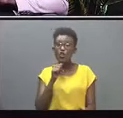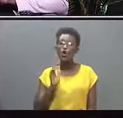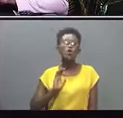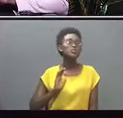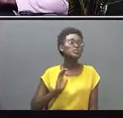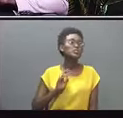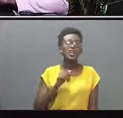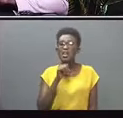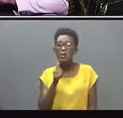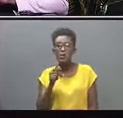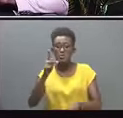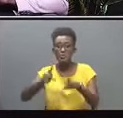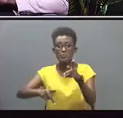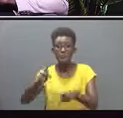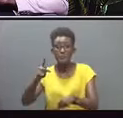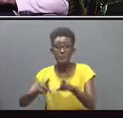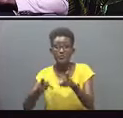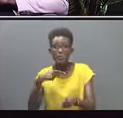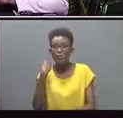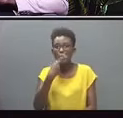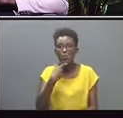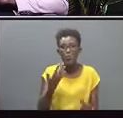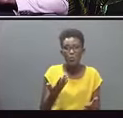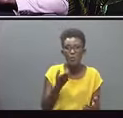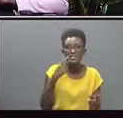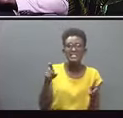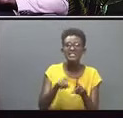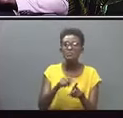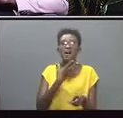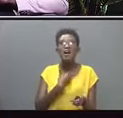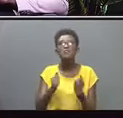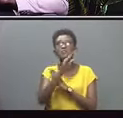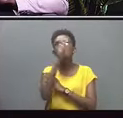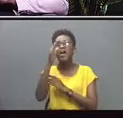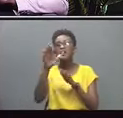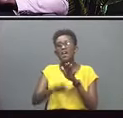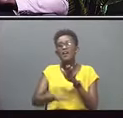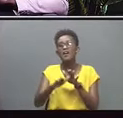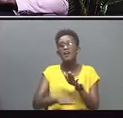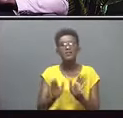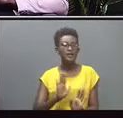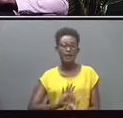a people who are of lesser God.